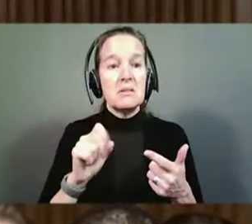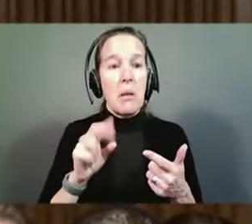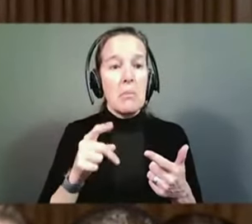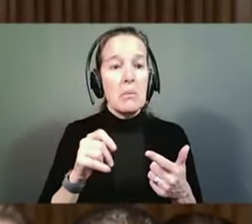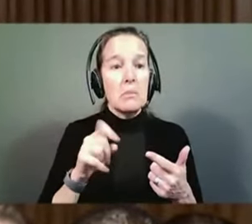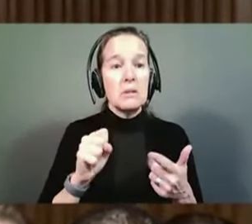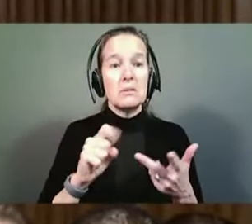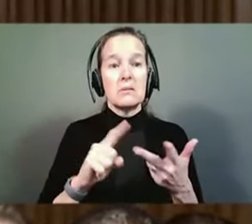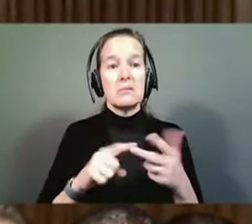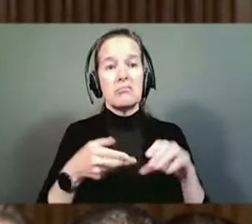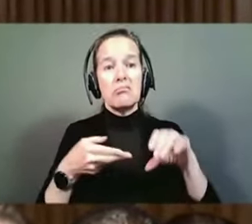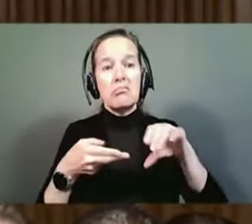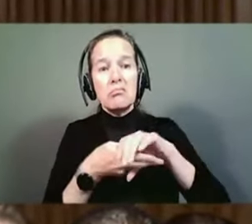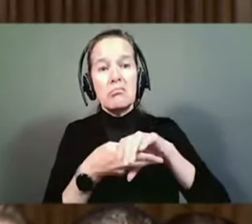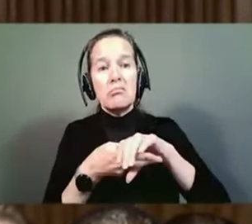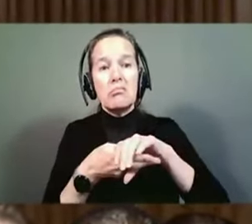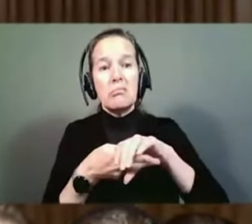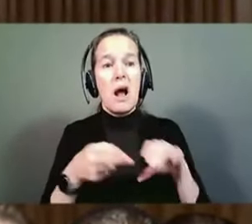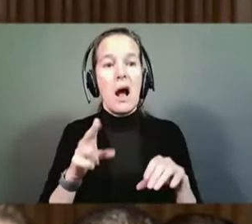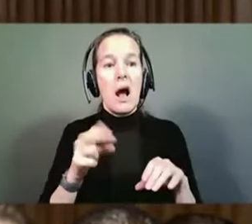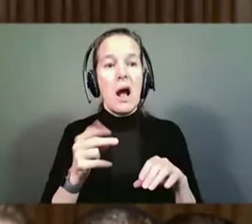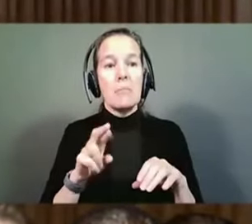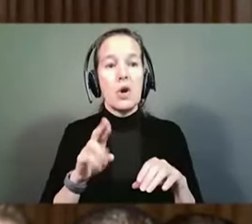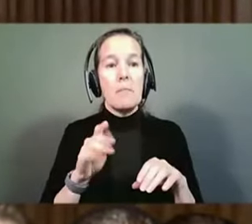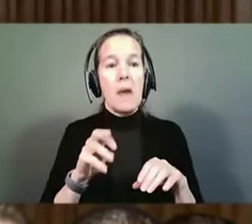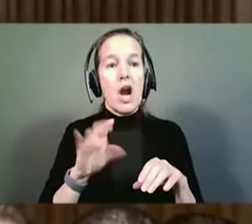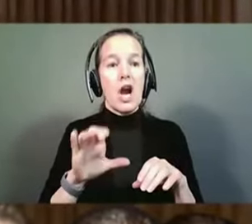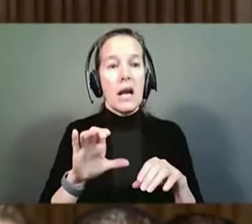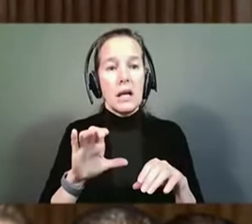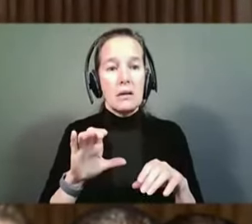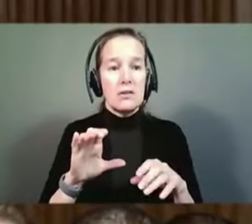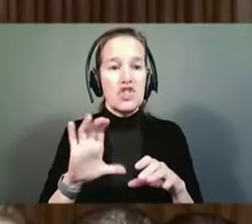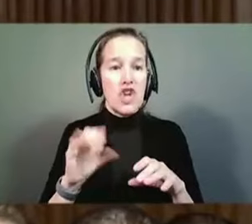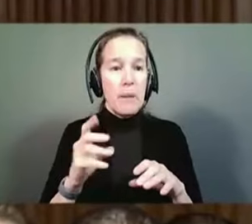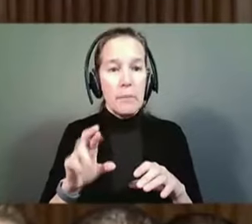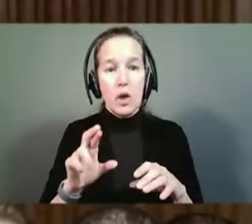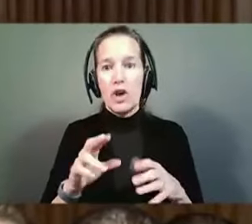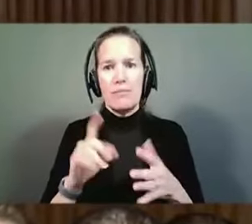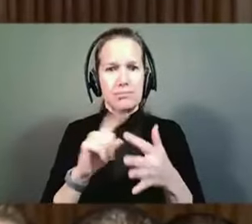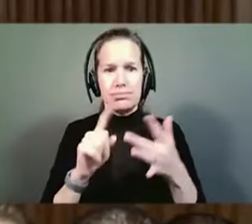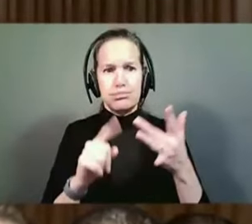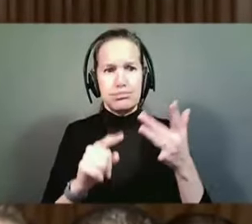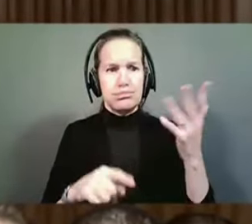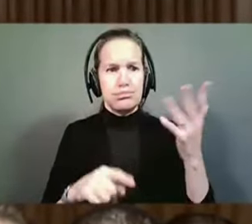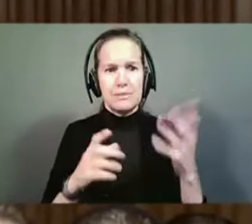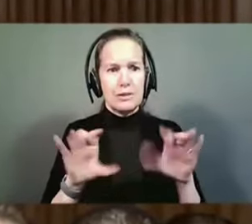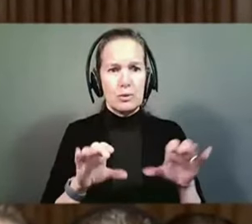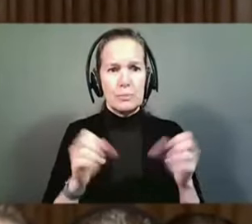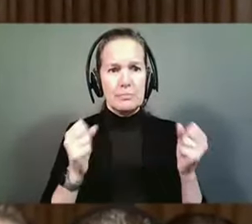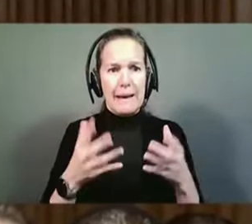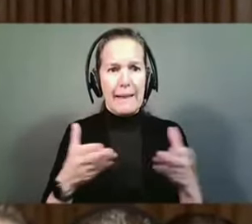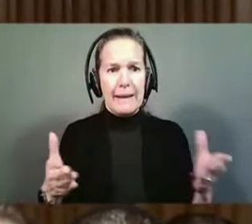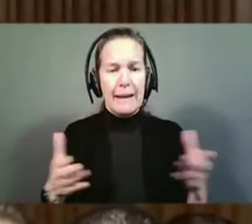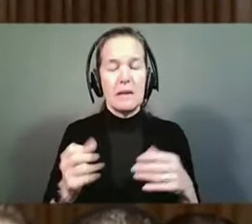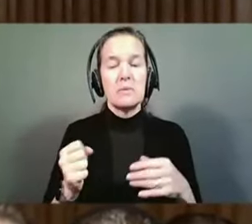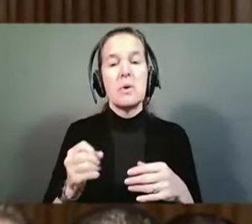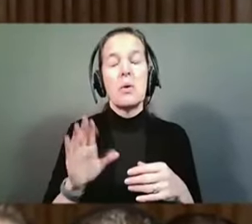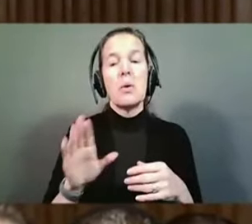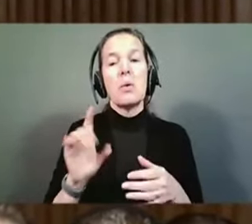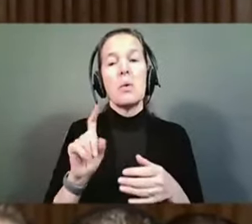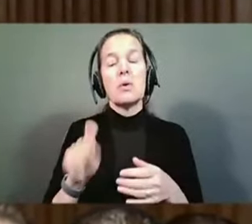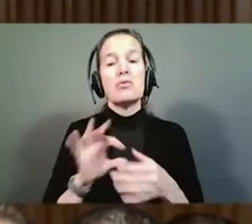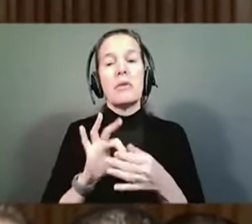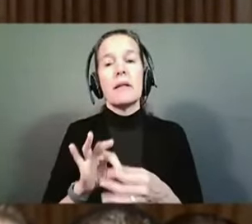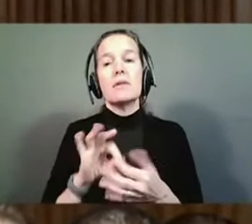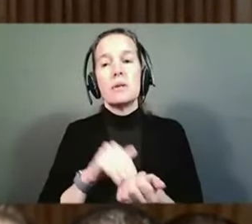their children feel better. And I think the biggest thing in relation to the question about the doctors I come across, the doctors I've